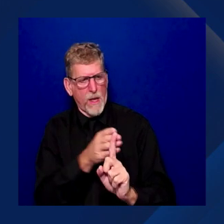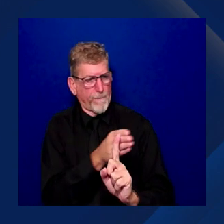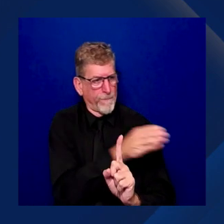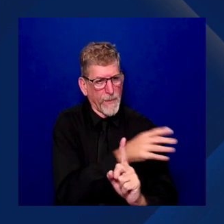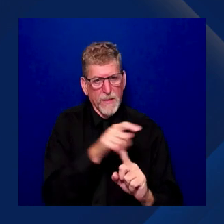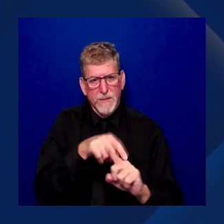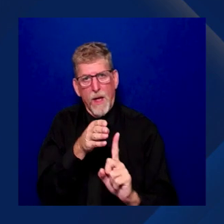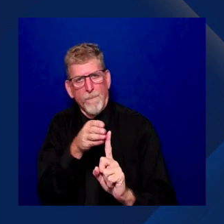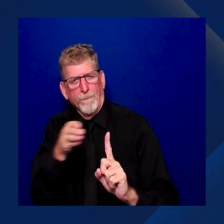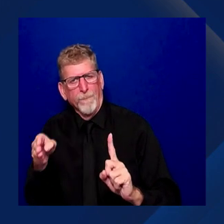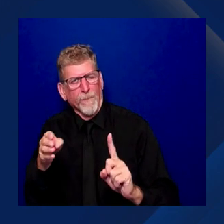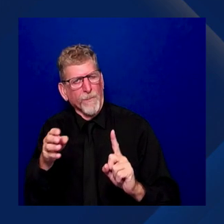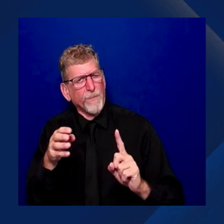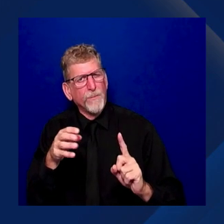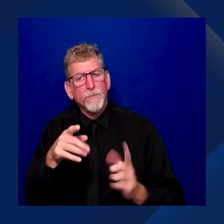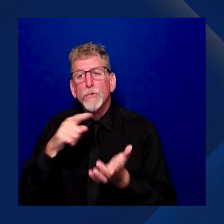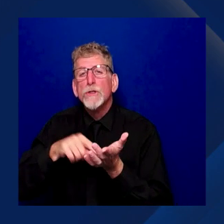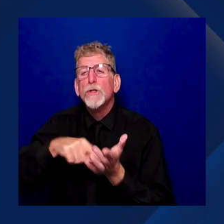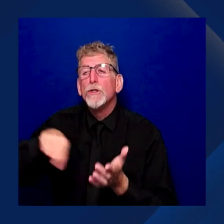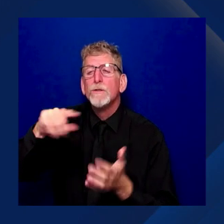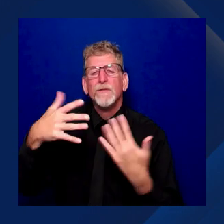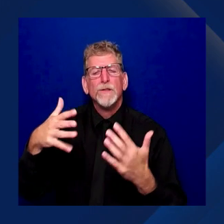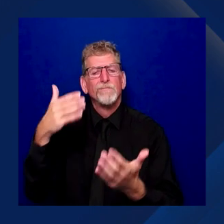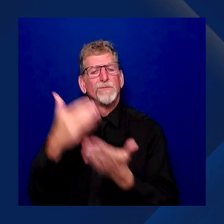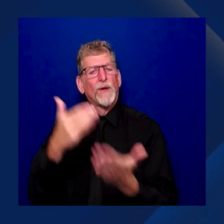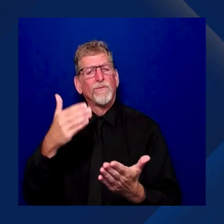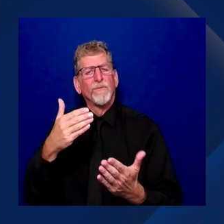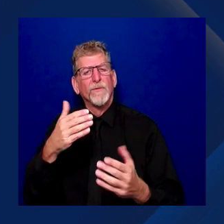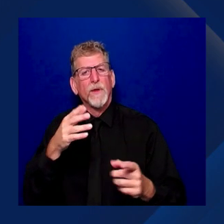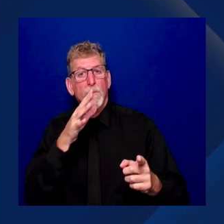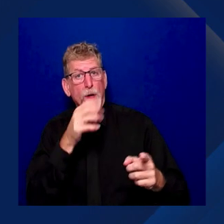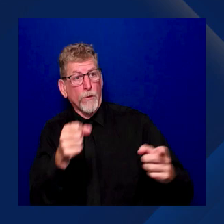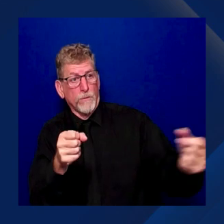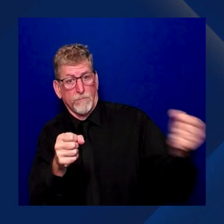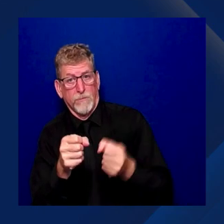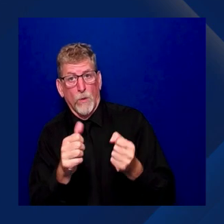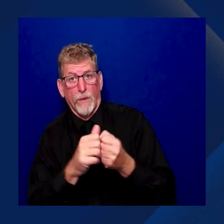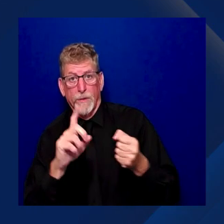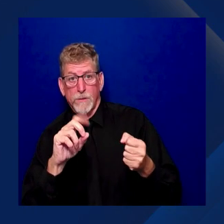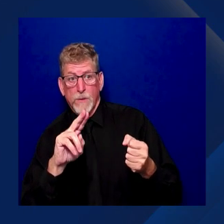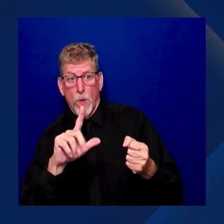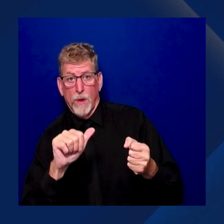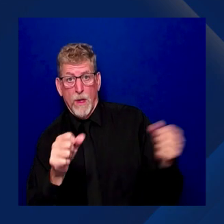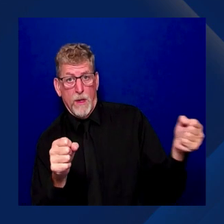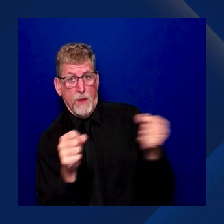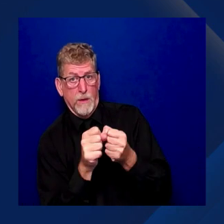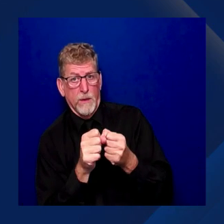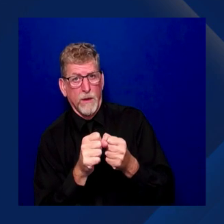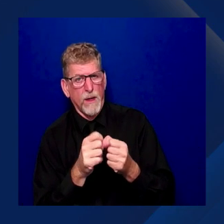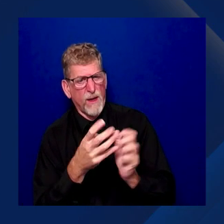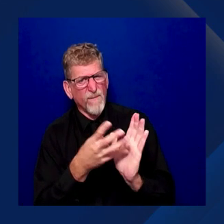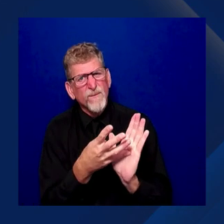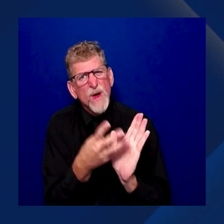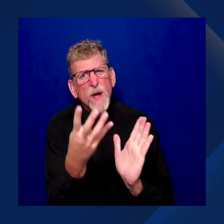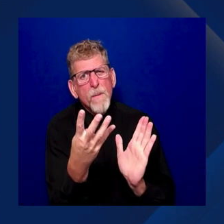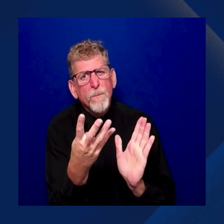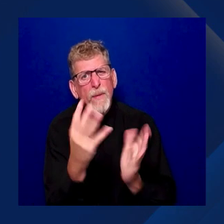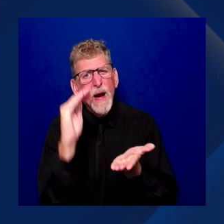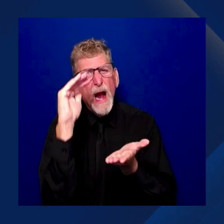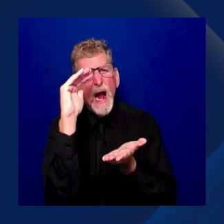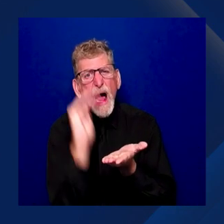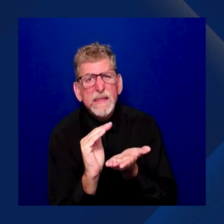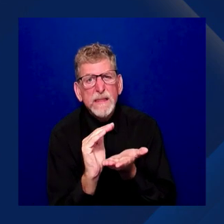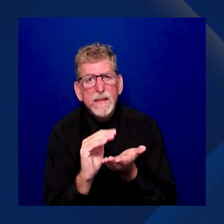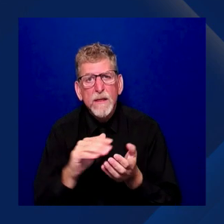are 4 times less likely to have a low birth weight baby, 2 times less likely to experience a birth